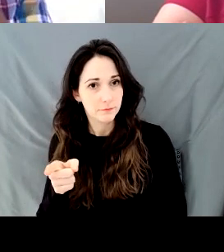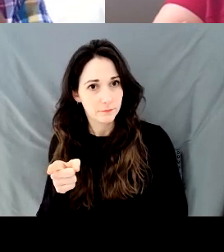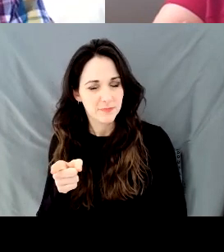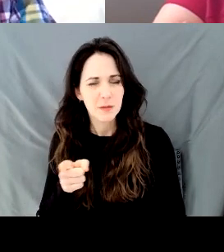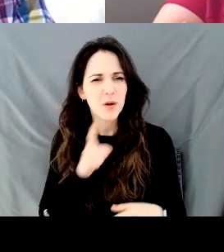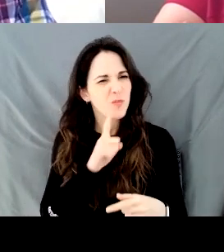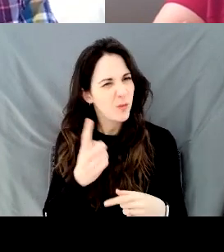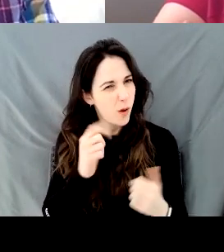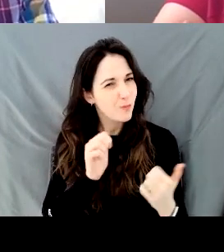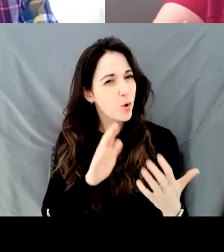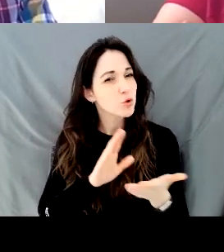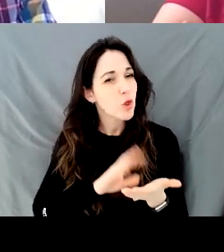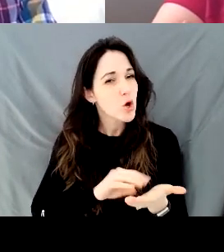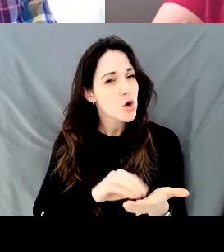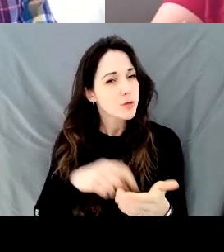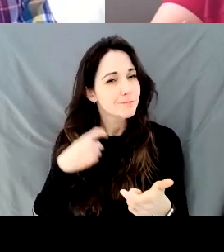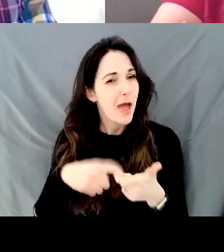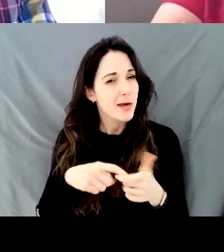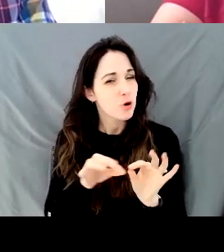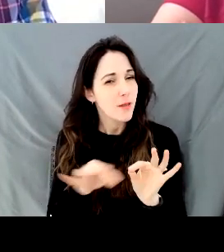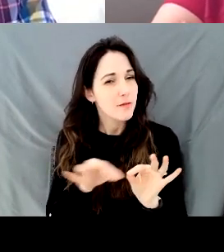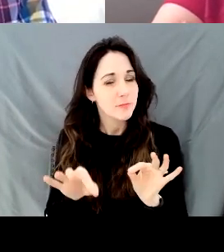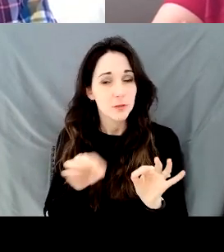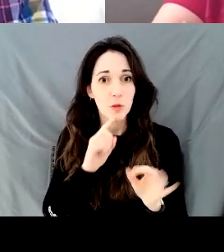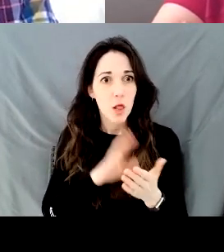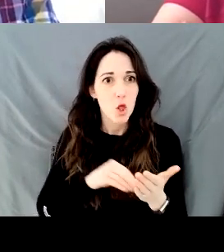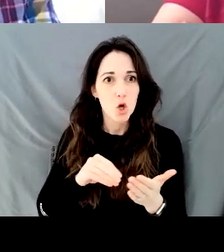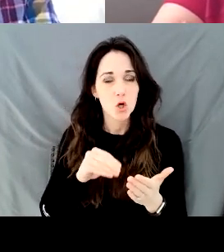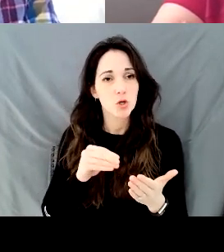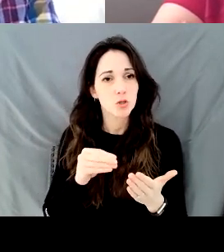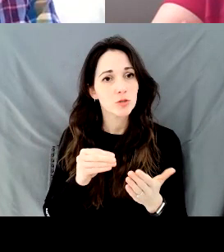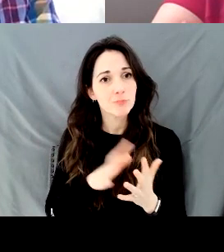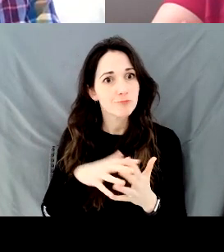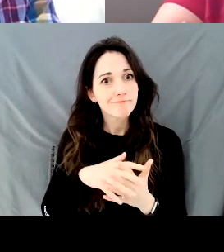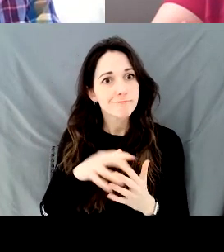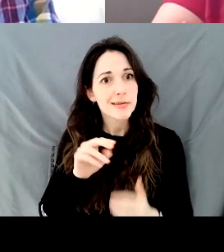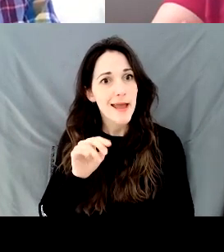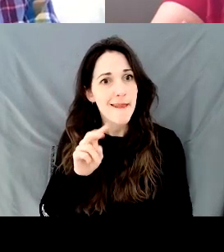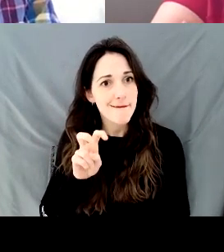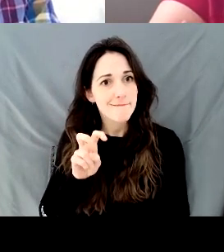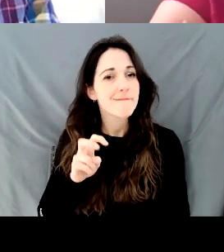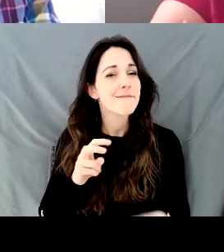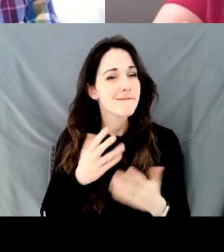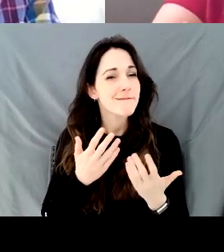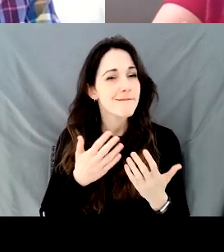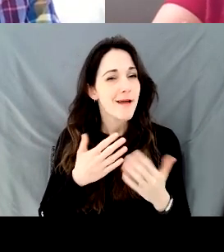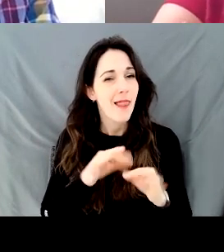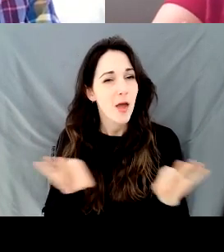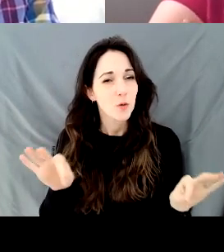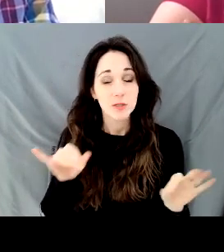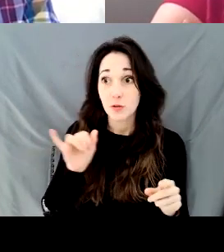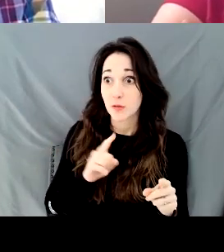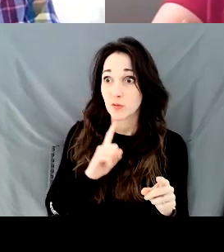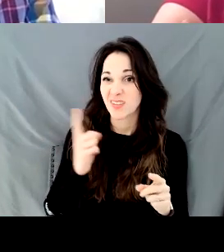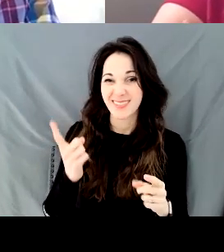really unique way to learn like the native language. A lot of like, I think any of us can relate to that struggle